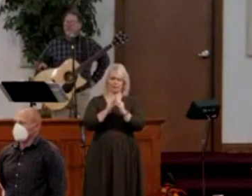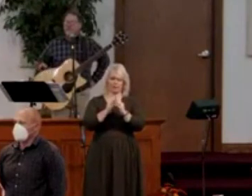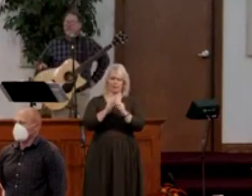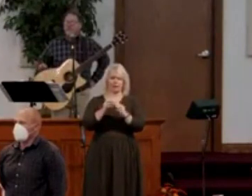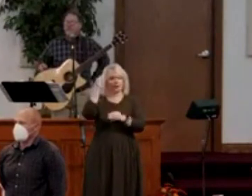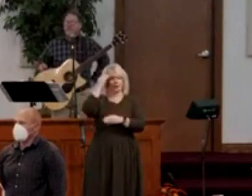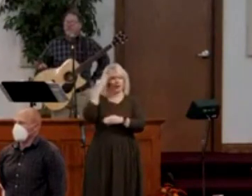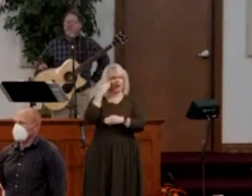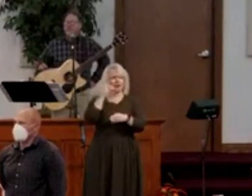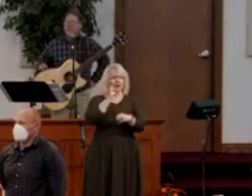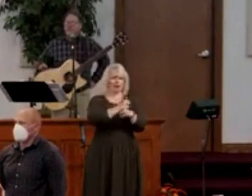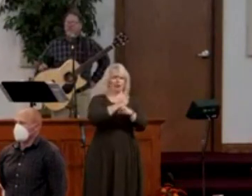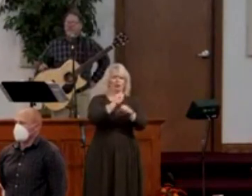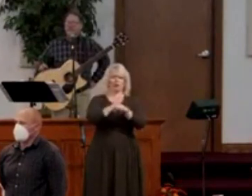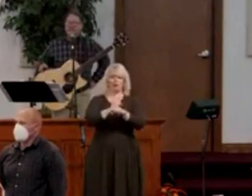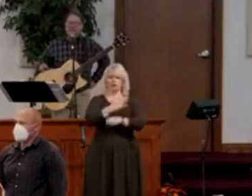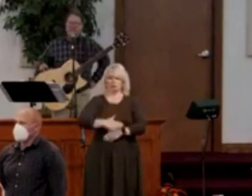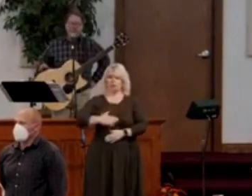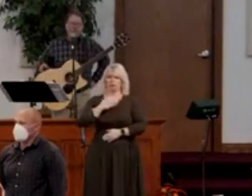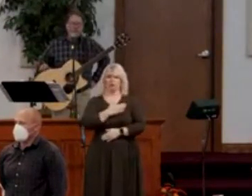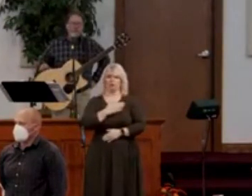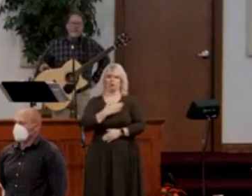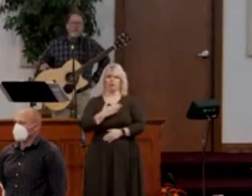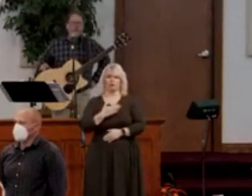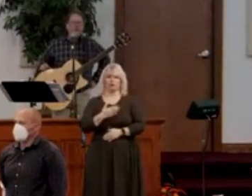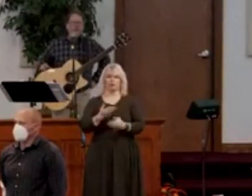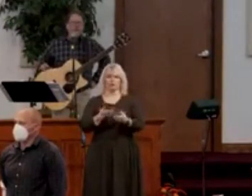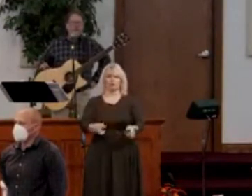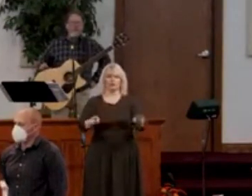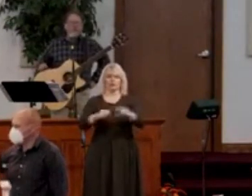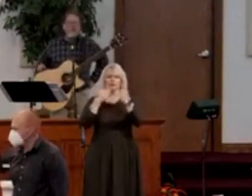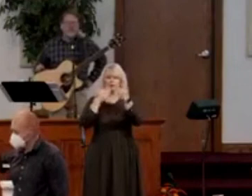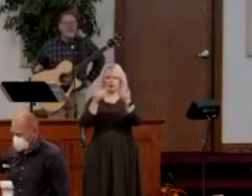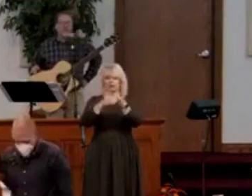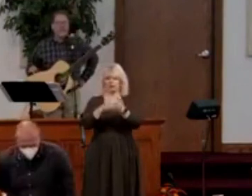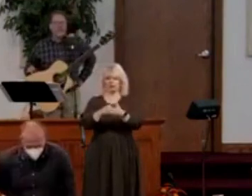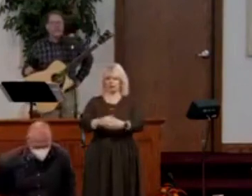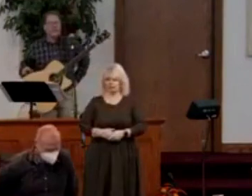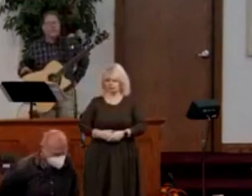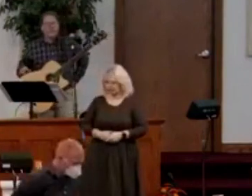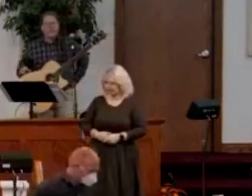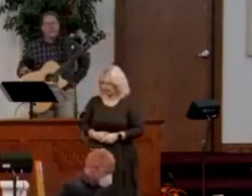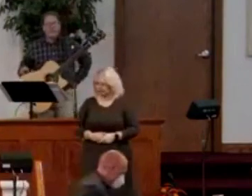work. So we really appreciate what they've done for us. So thank you again.